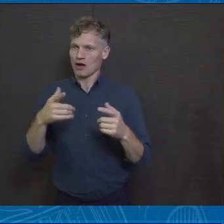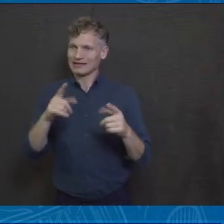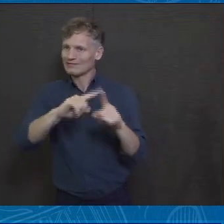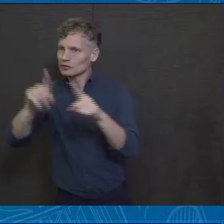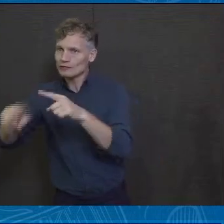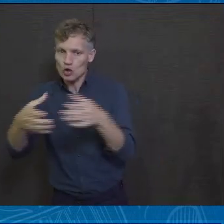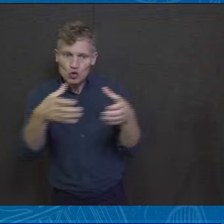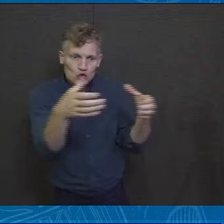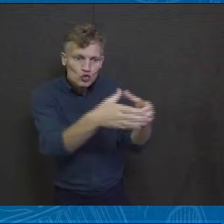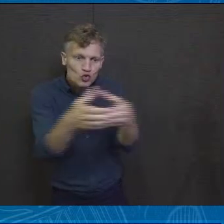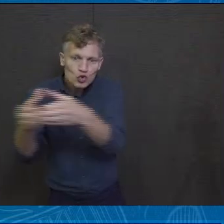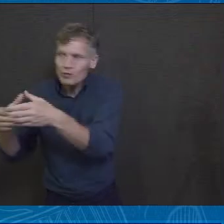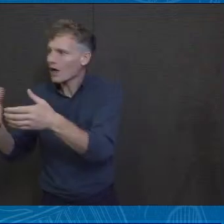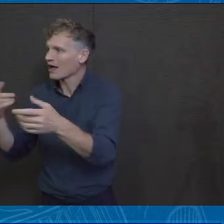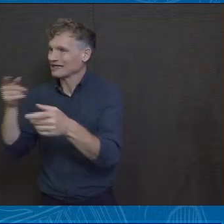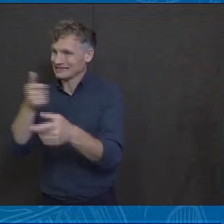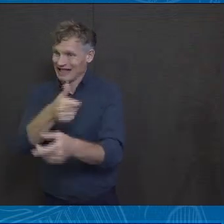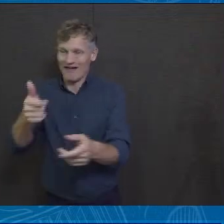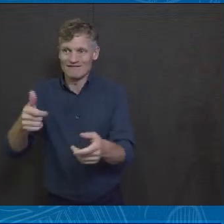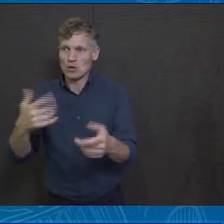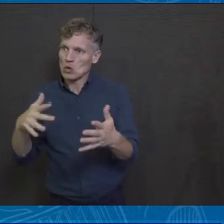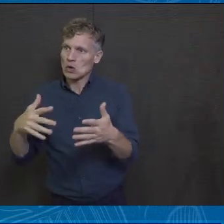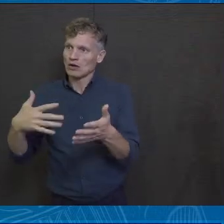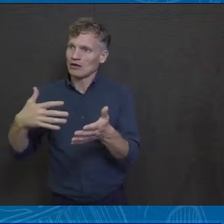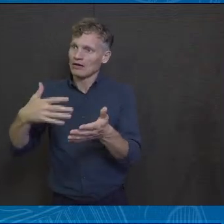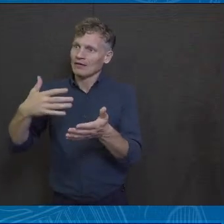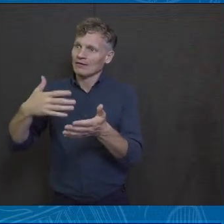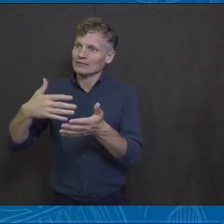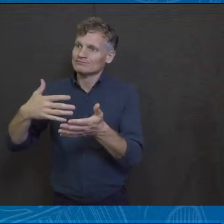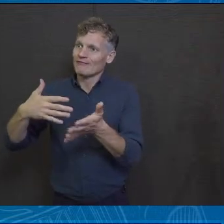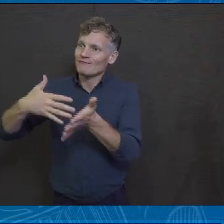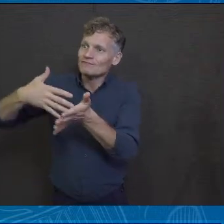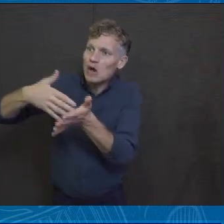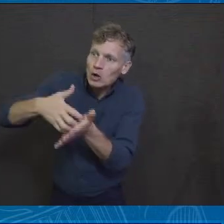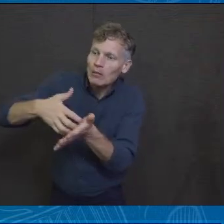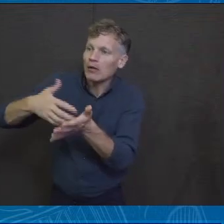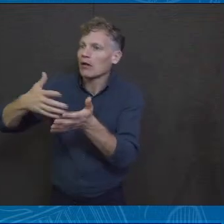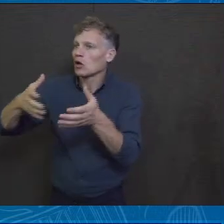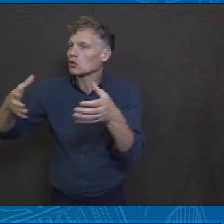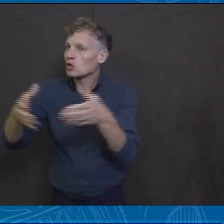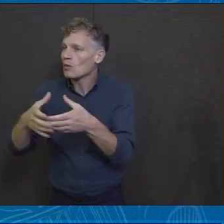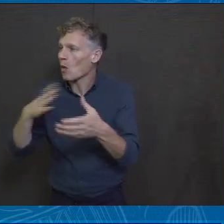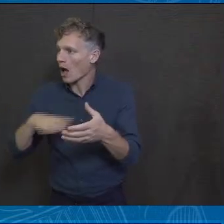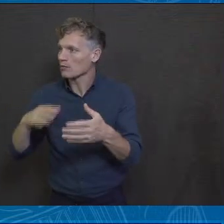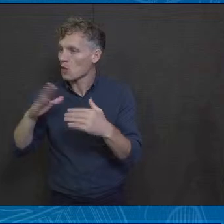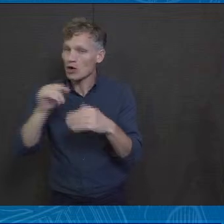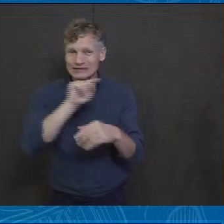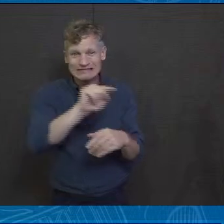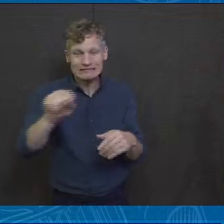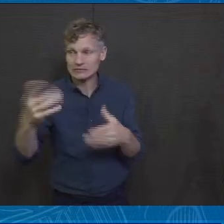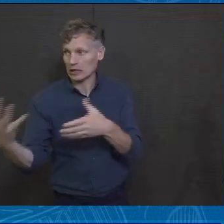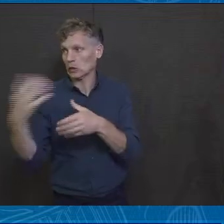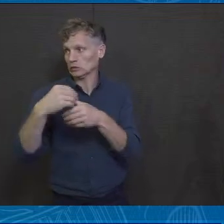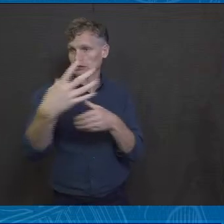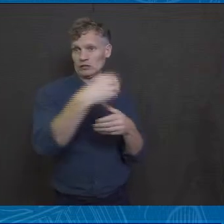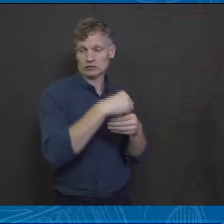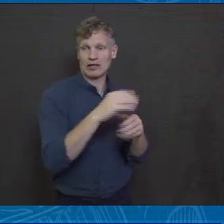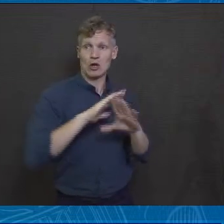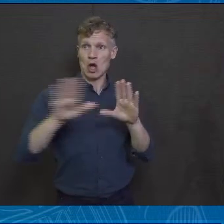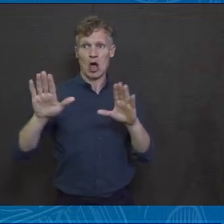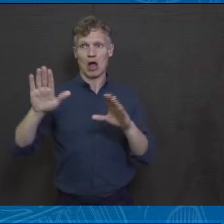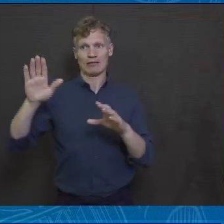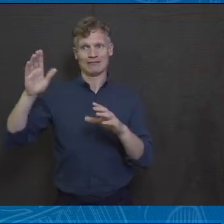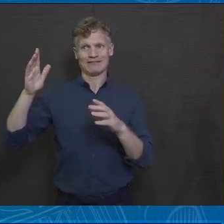have the inclusive of the ERR, and not only the government sector can done by ourselves, but we need to get